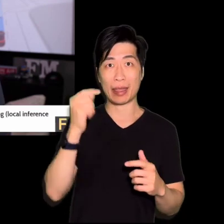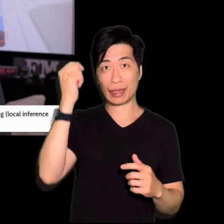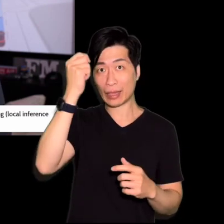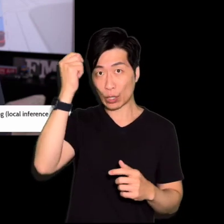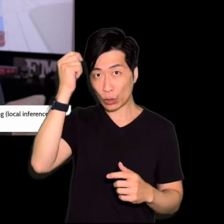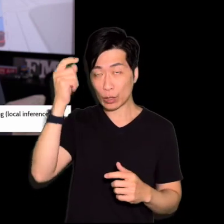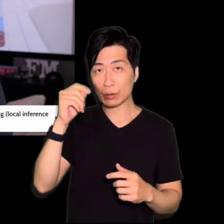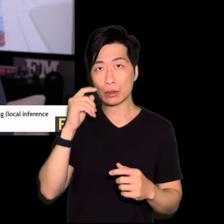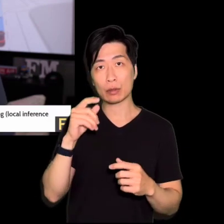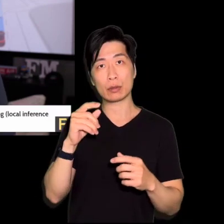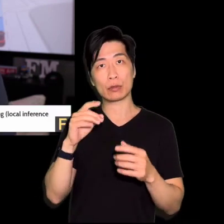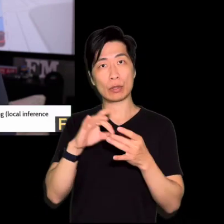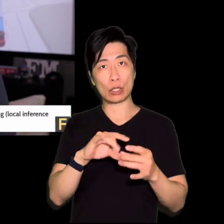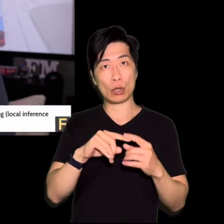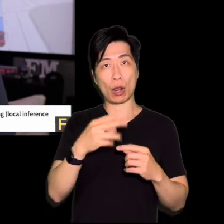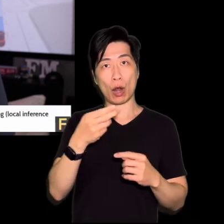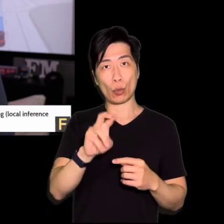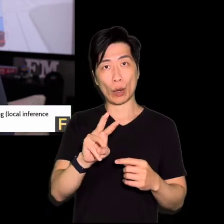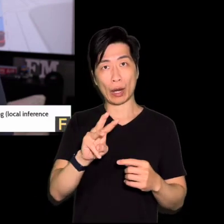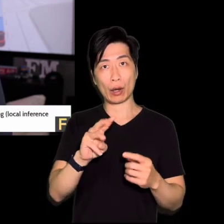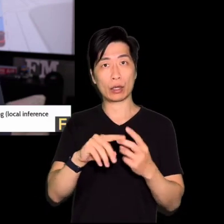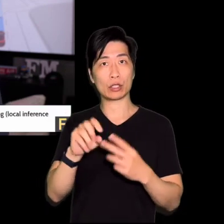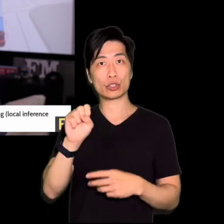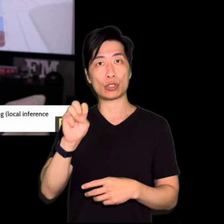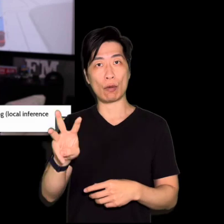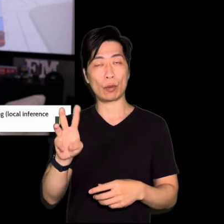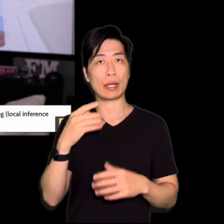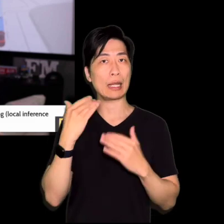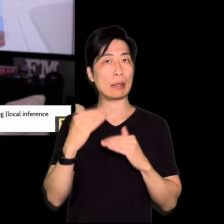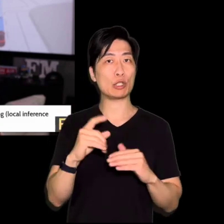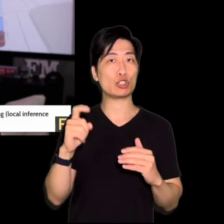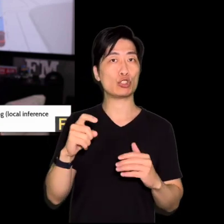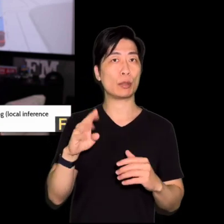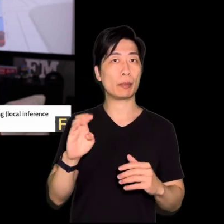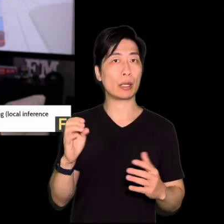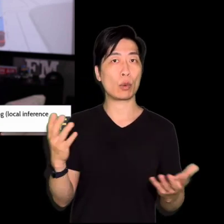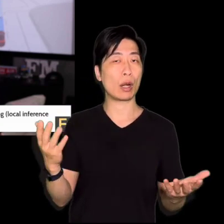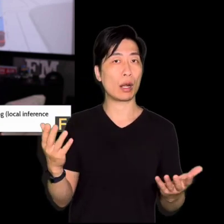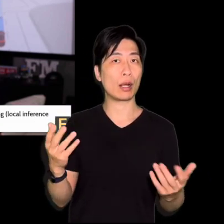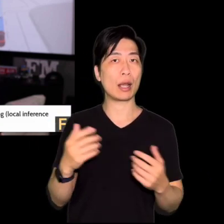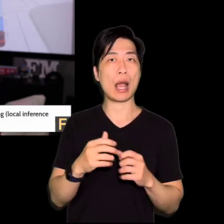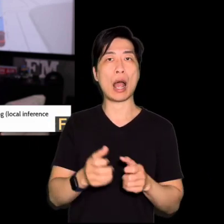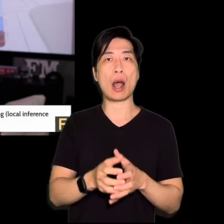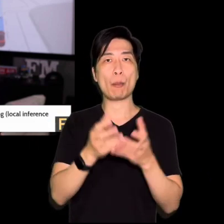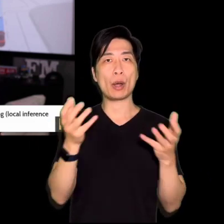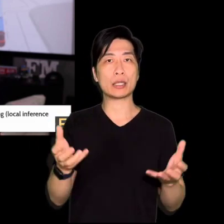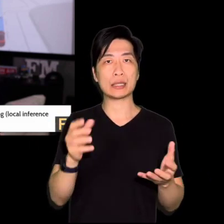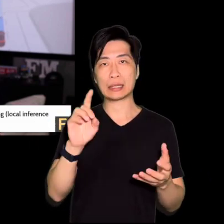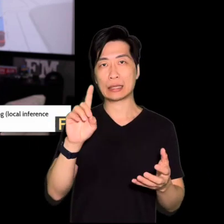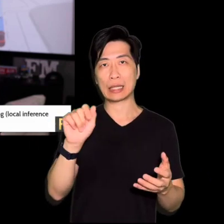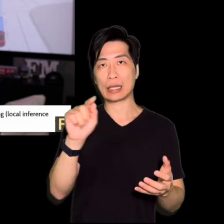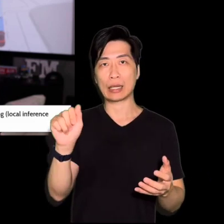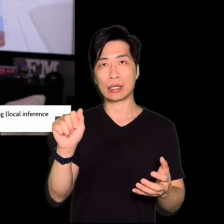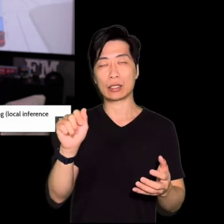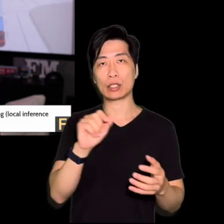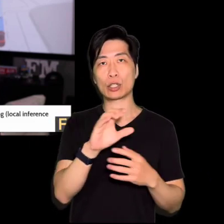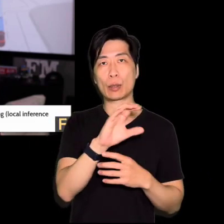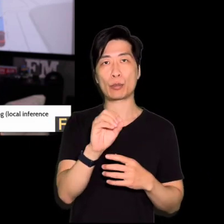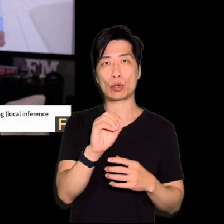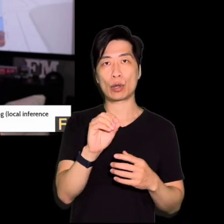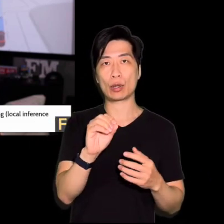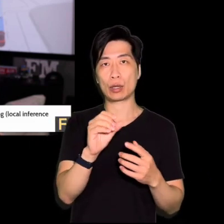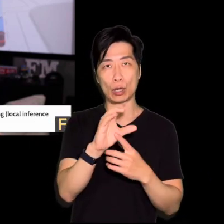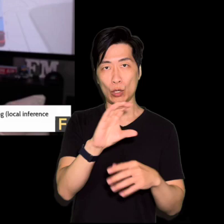But in theory, if you really think about it, when it comes to hardware and software here, the limit should be how much data the